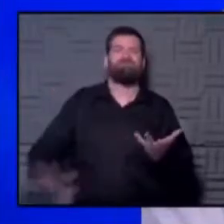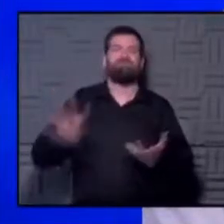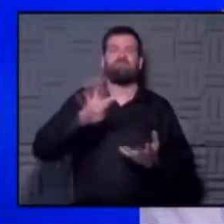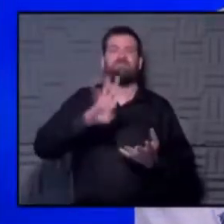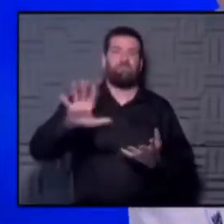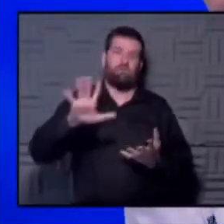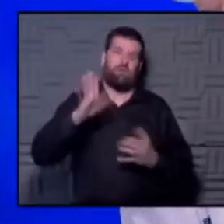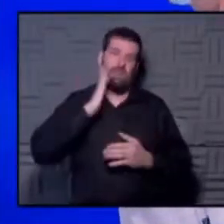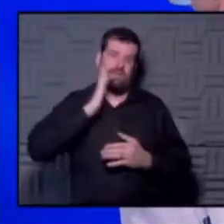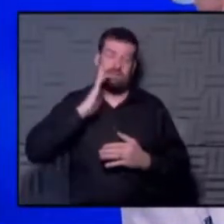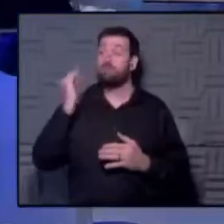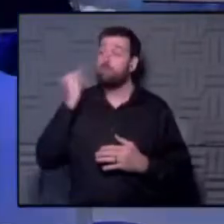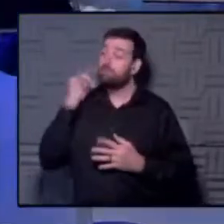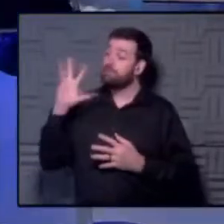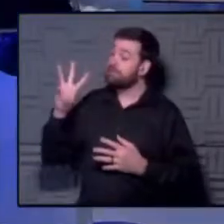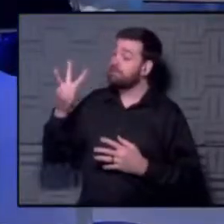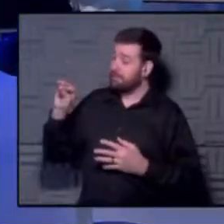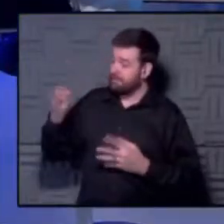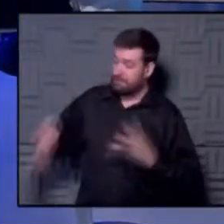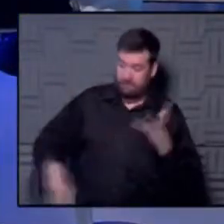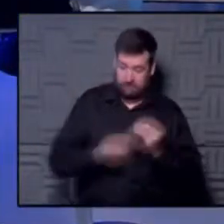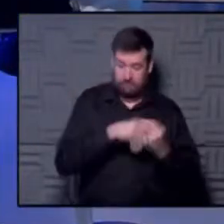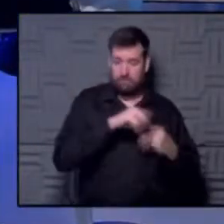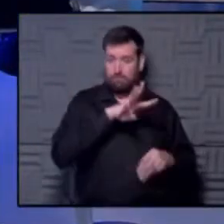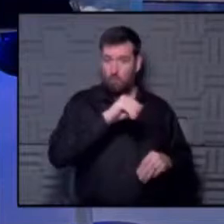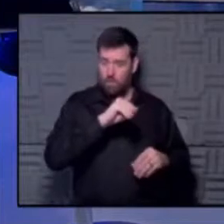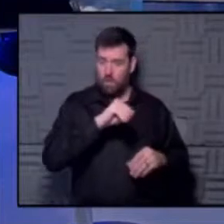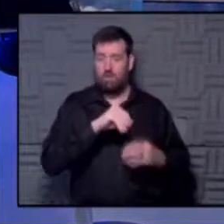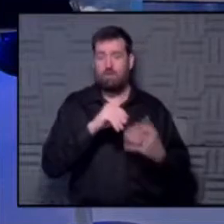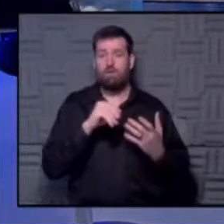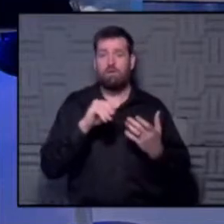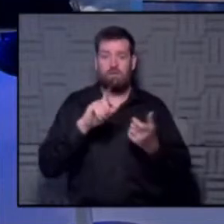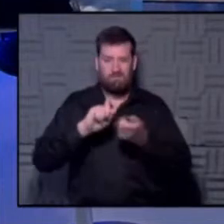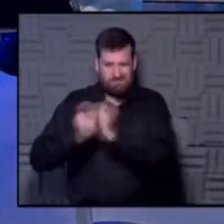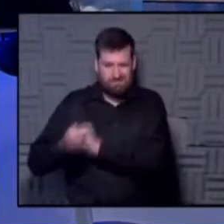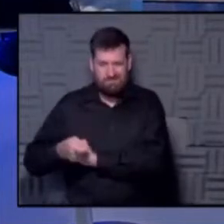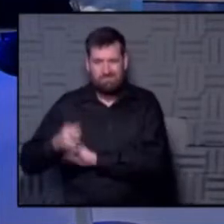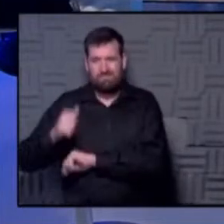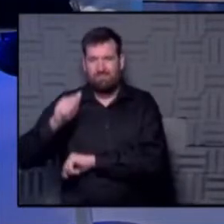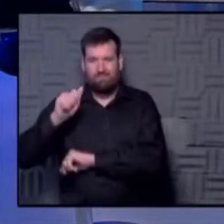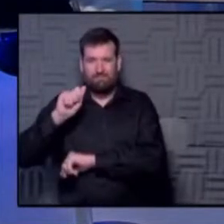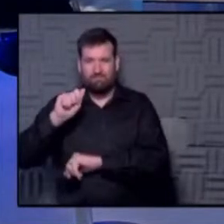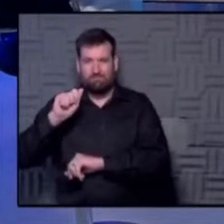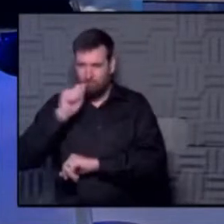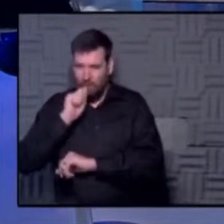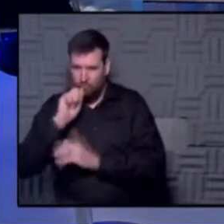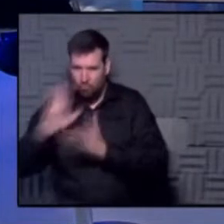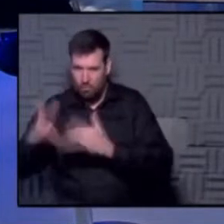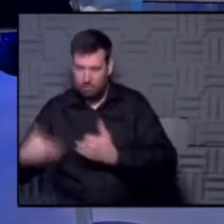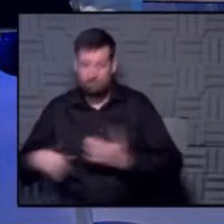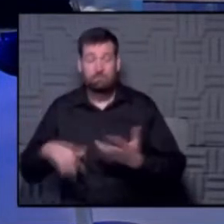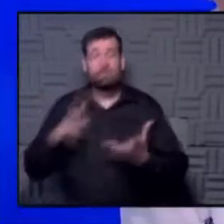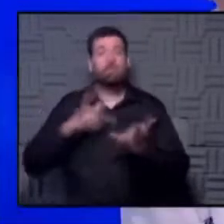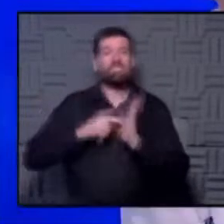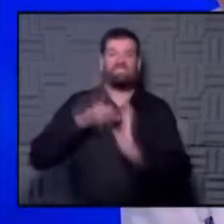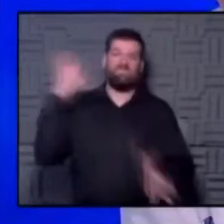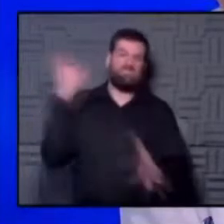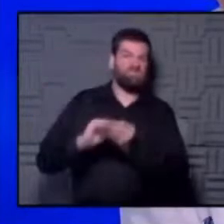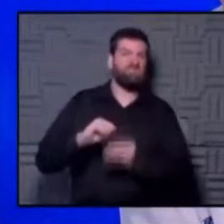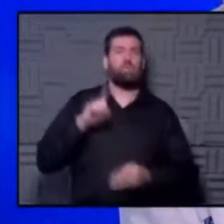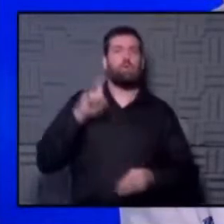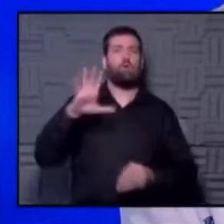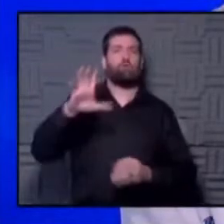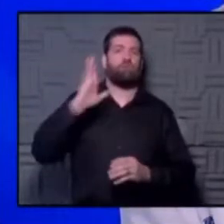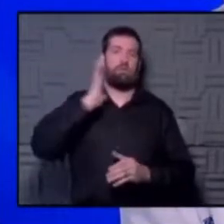took 60 and you added the 40 that are kind of taken out when you convert those semi-private to private rooms, that means there's 100 beds in